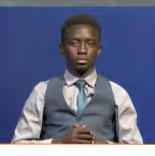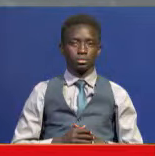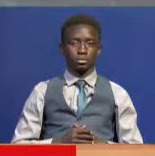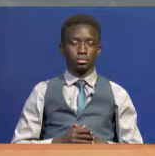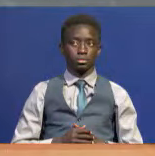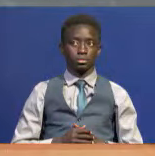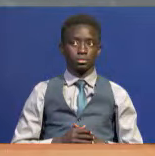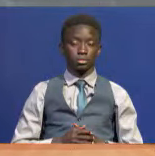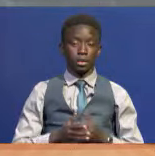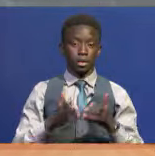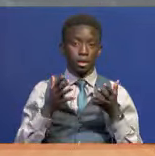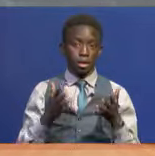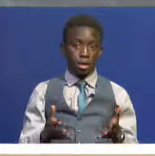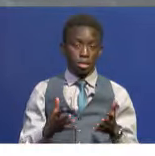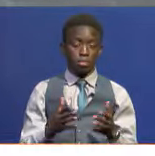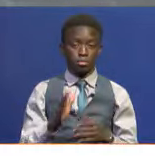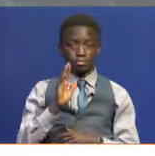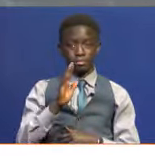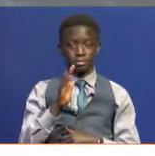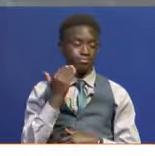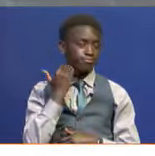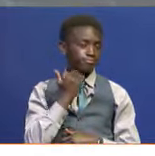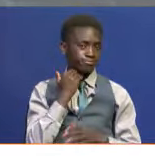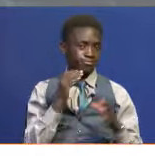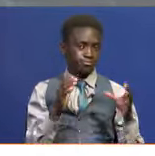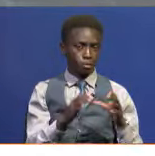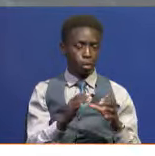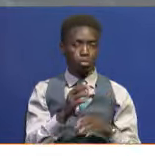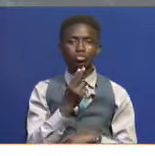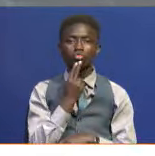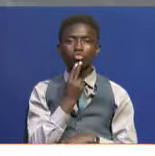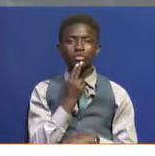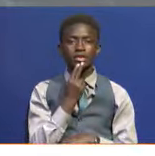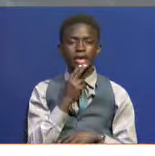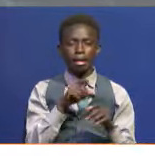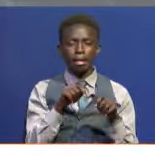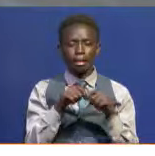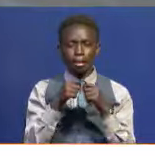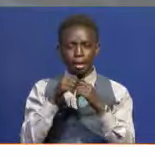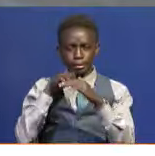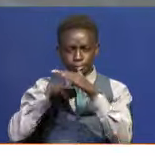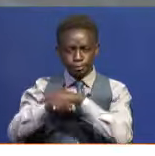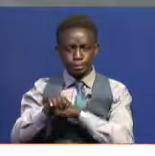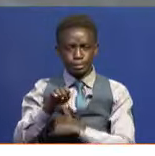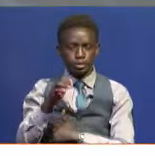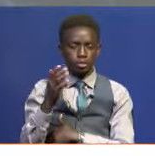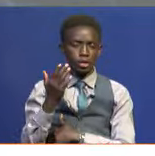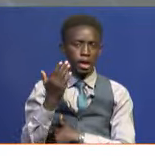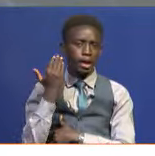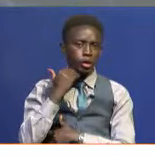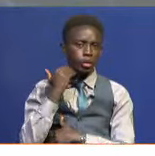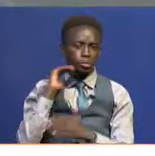To Crime Watch now, armed gangsters on Tuesday raided a gold mining farm in